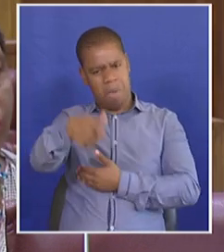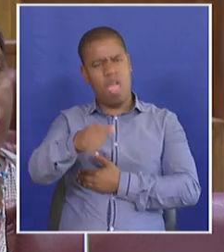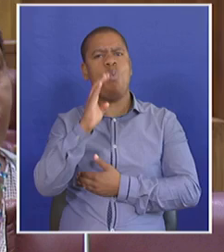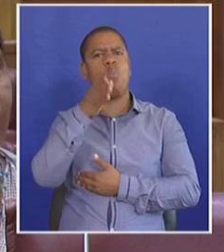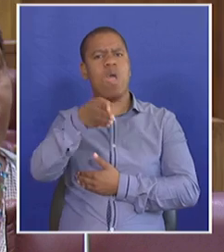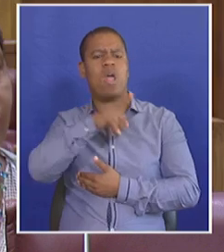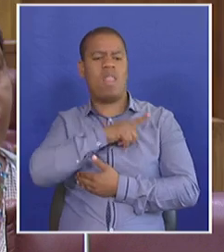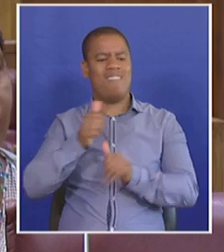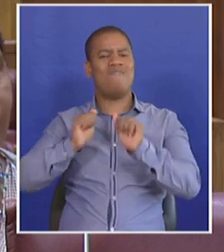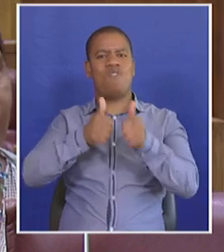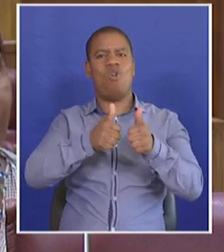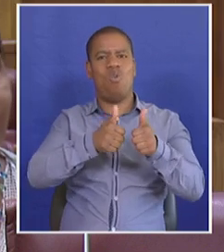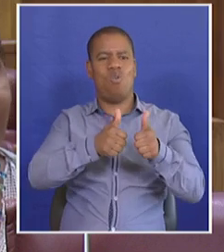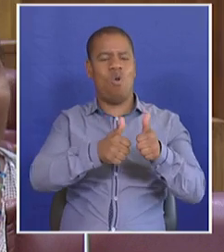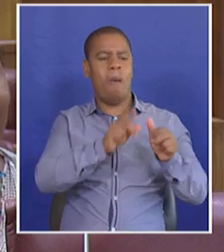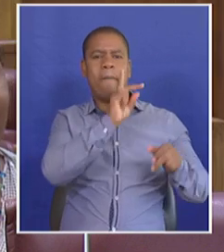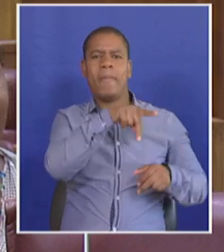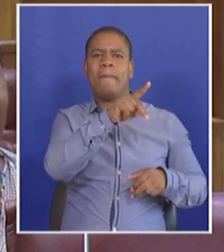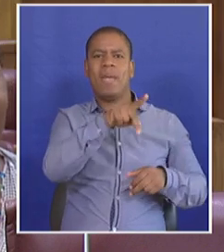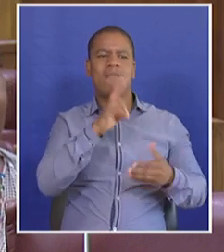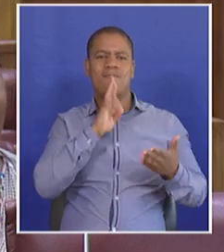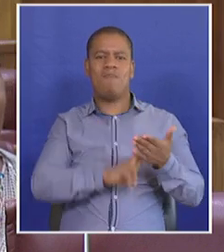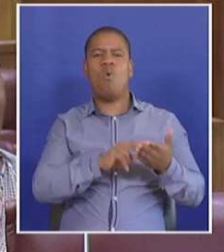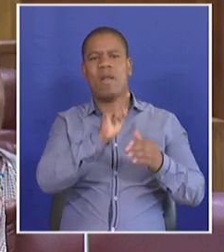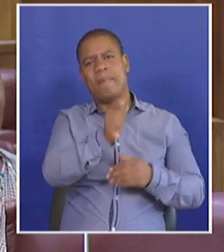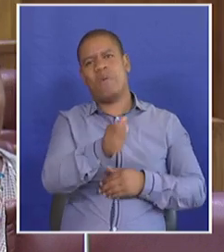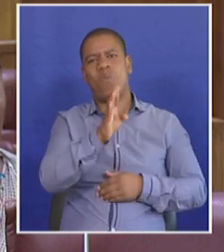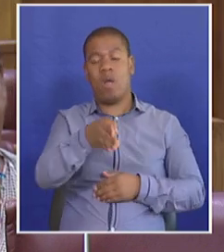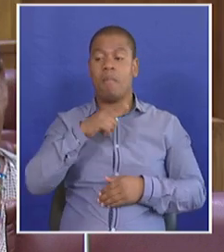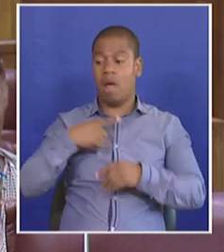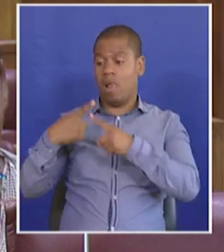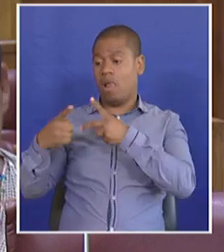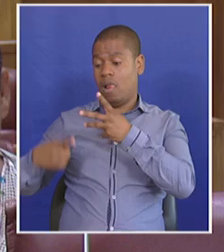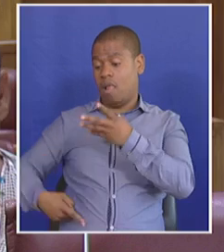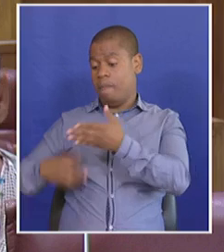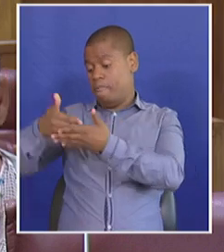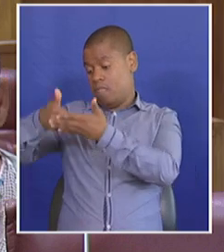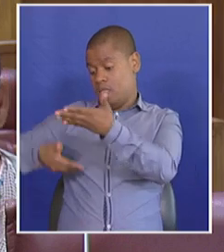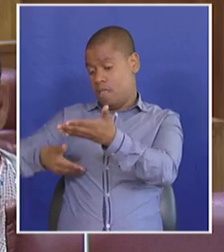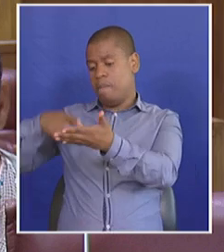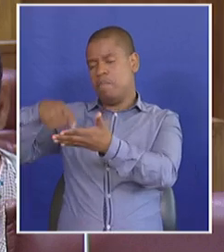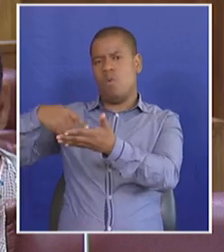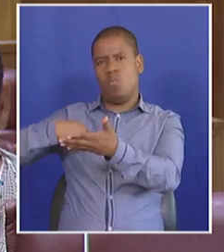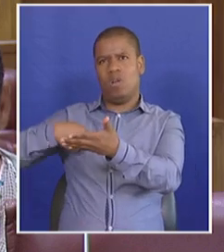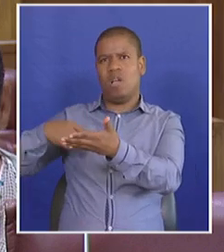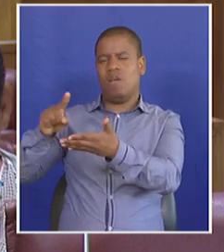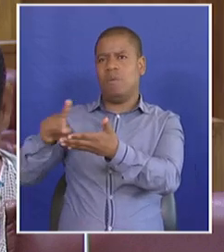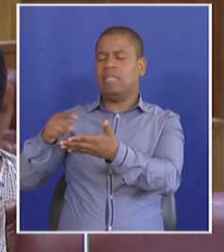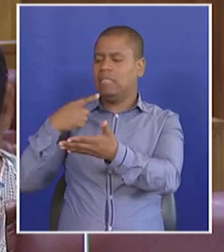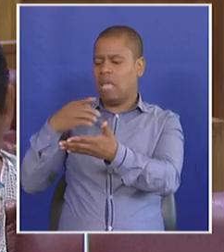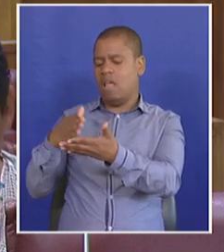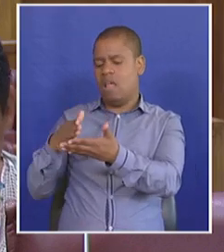President's commitment to pay does not render those listed items as non-security at